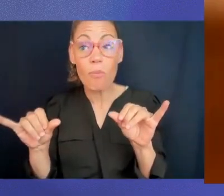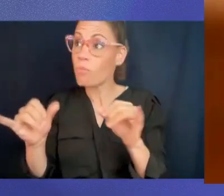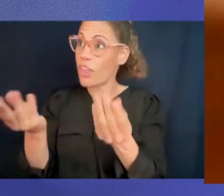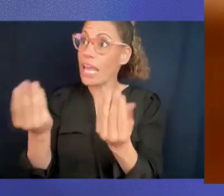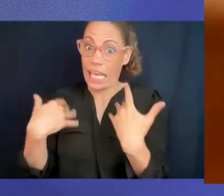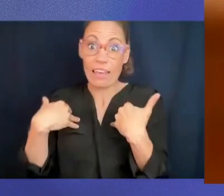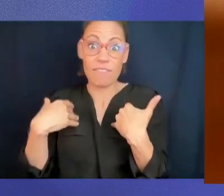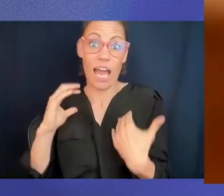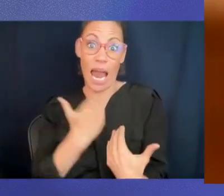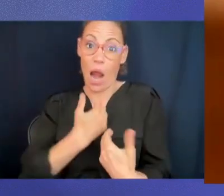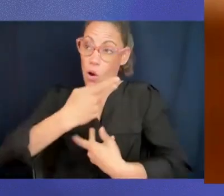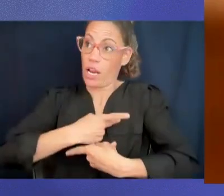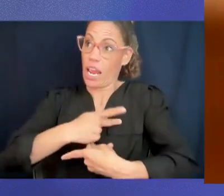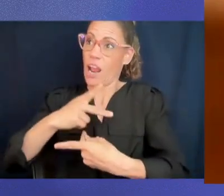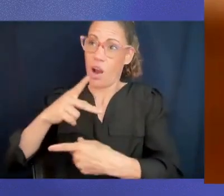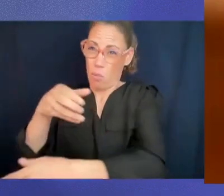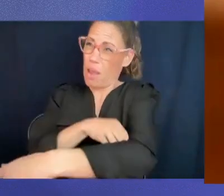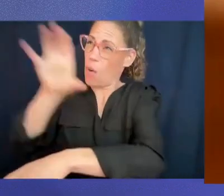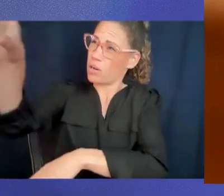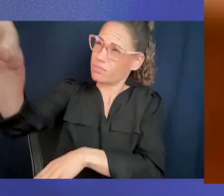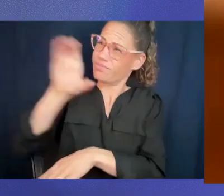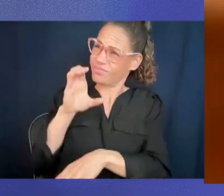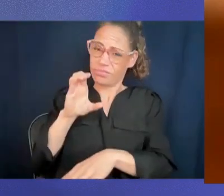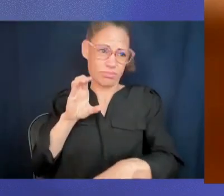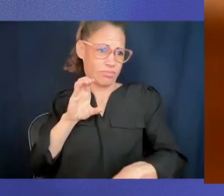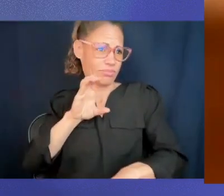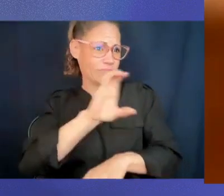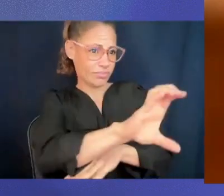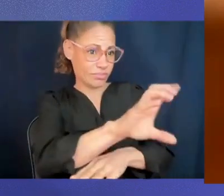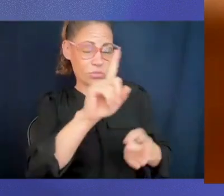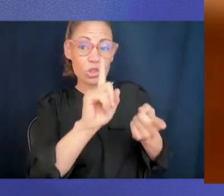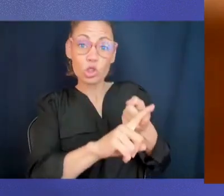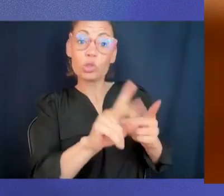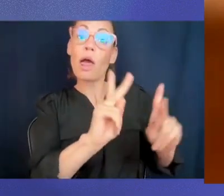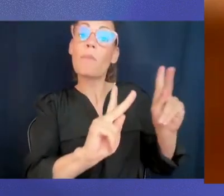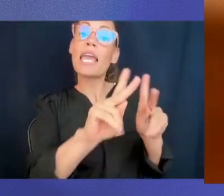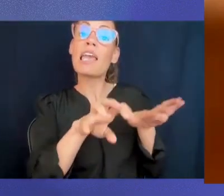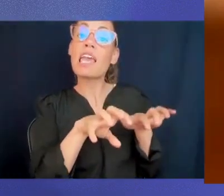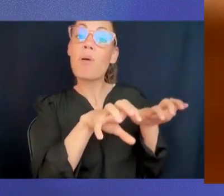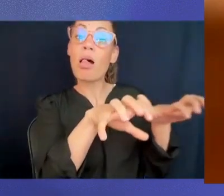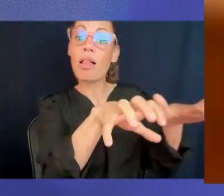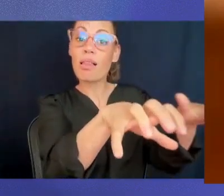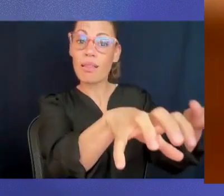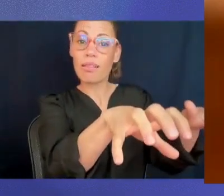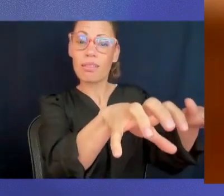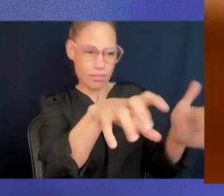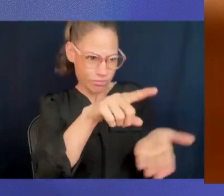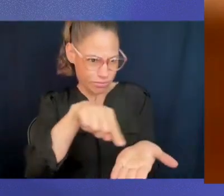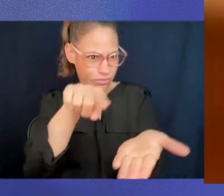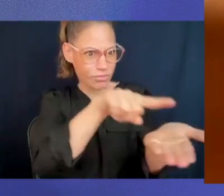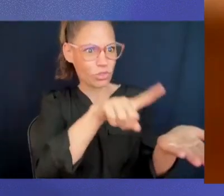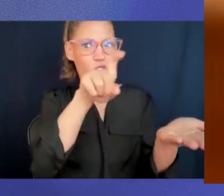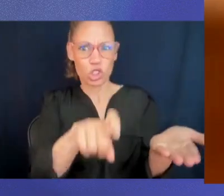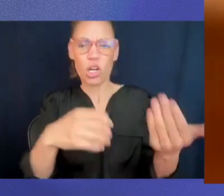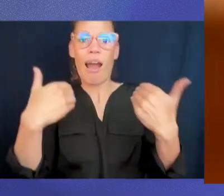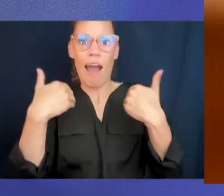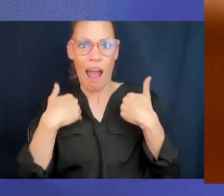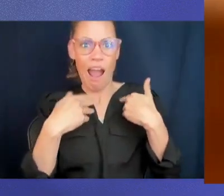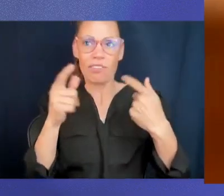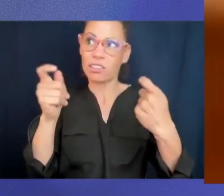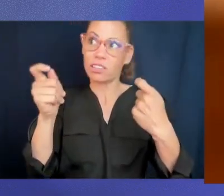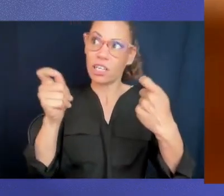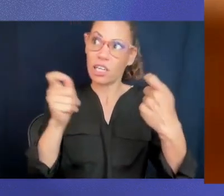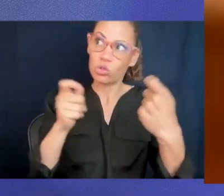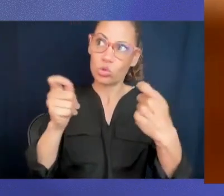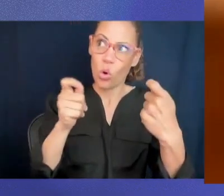and need to the people who are served by that system and ought to be in control. Now, that's